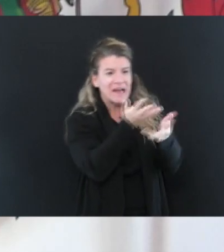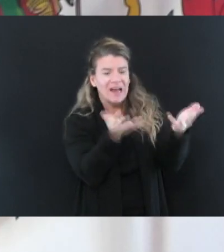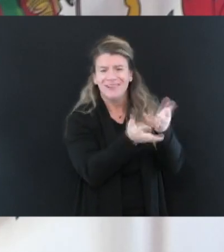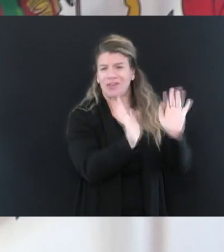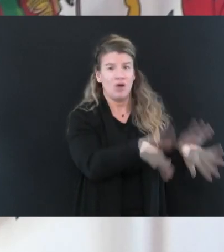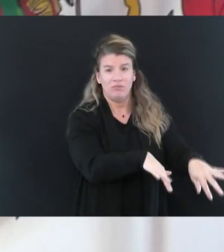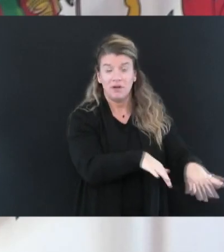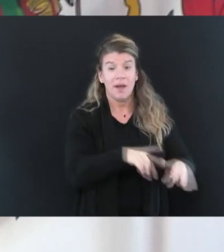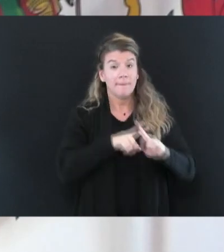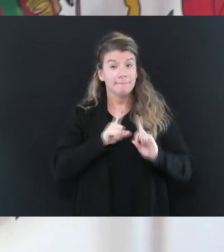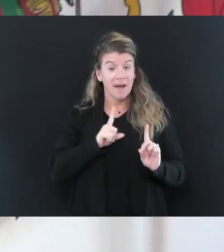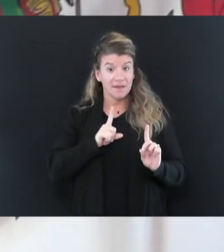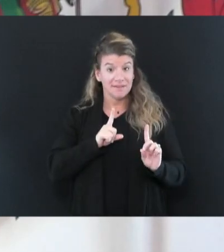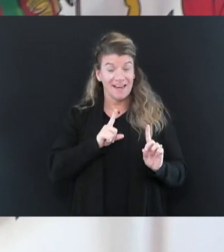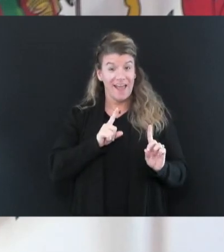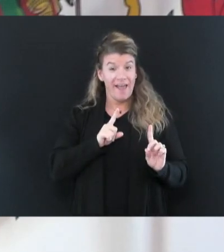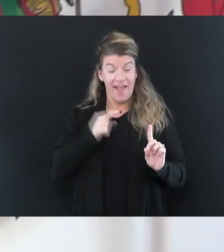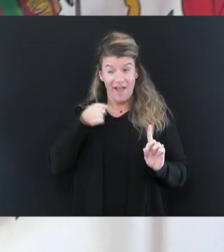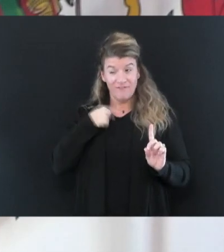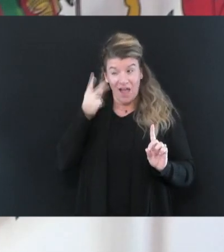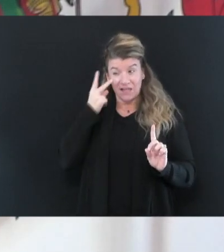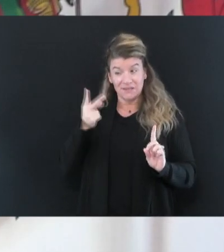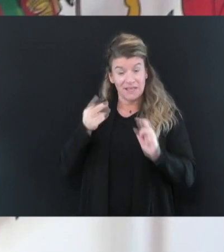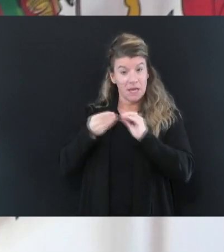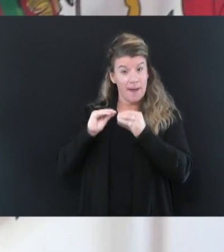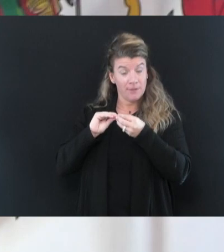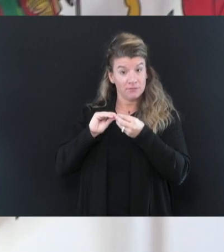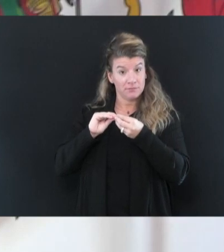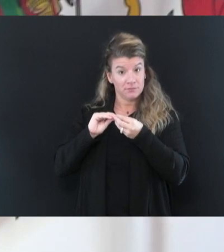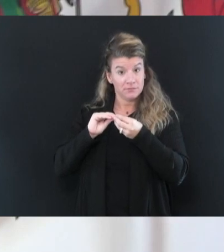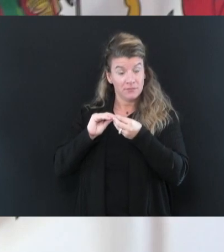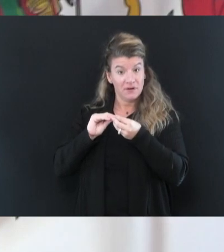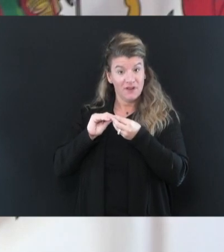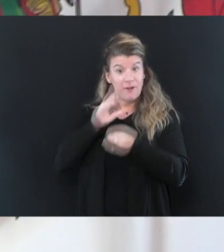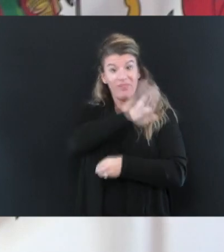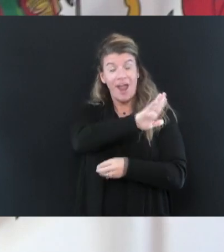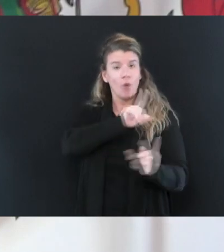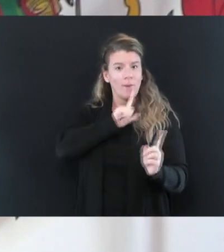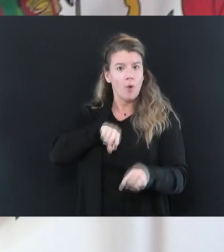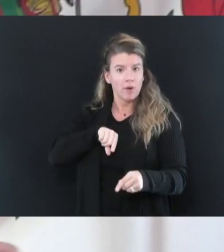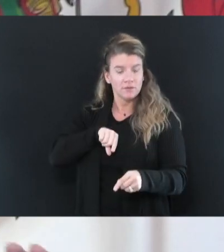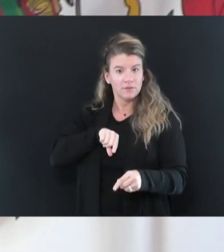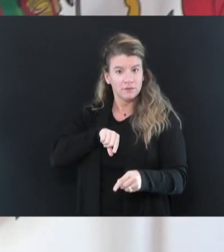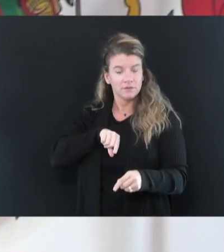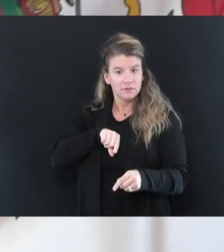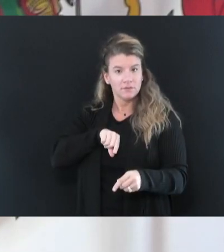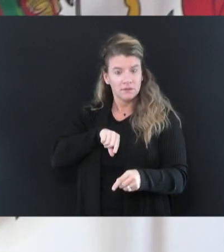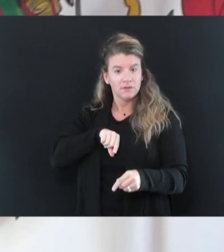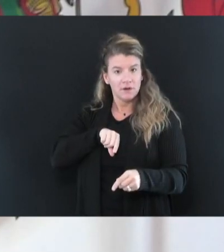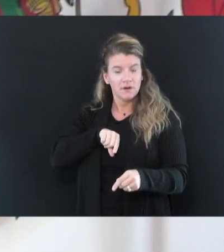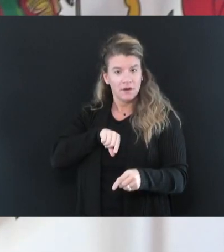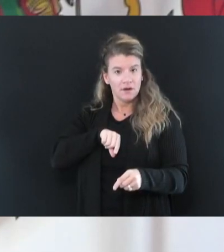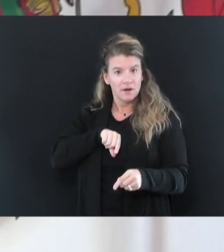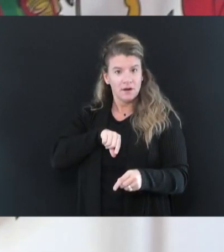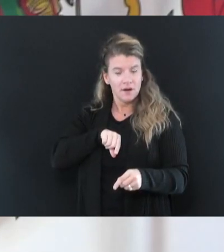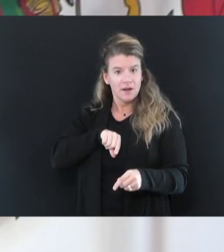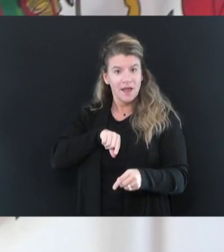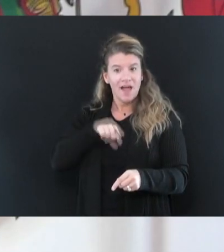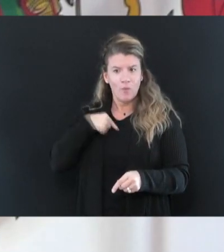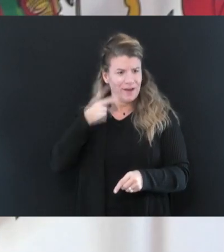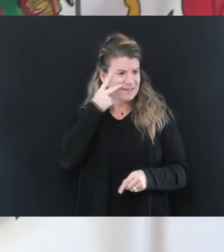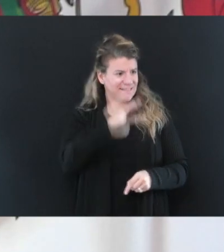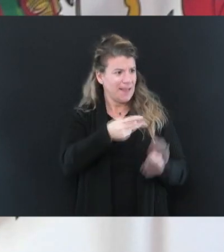a number on the auditor's report, and we don't tell the backup part of the story, and we